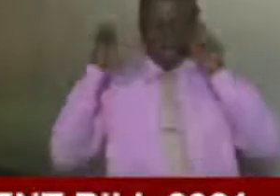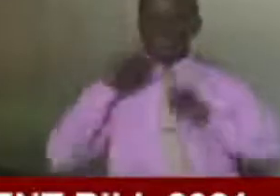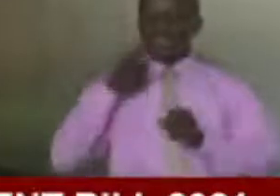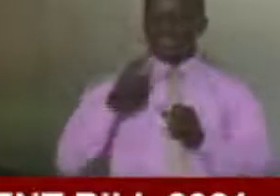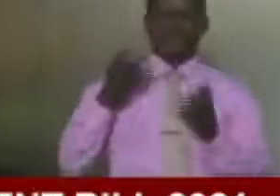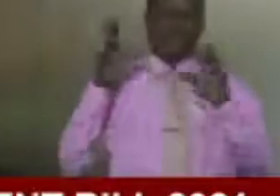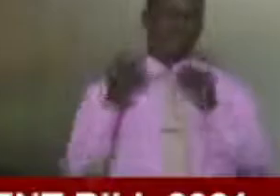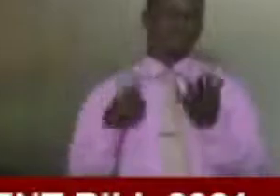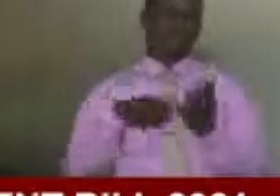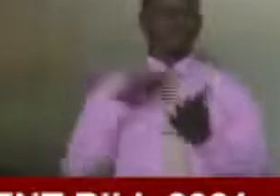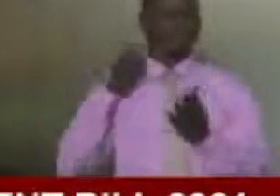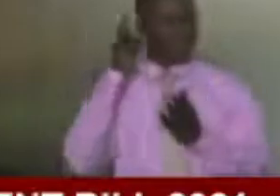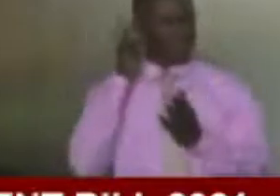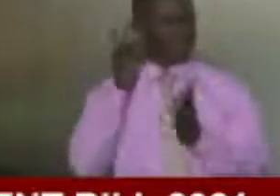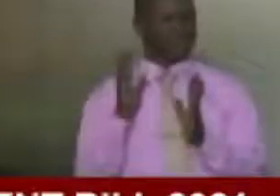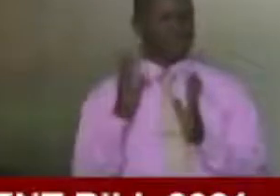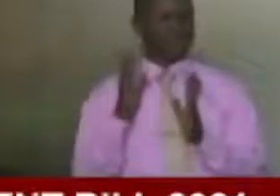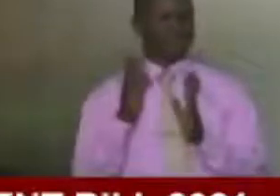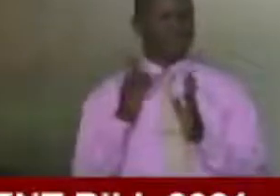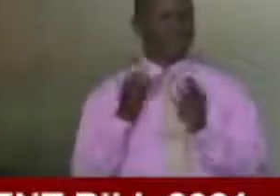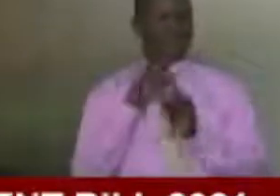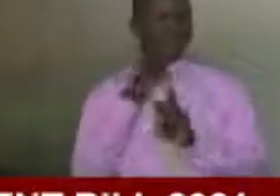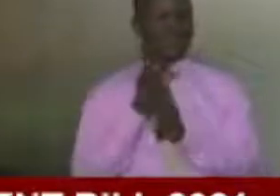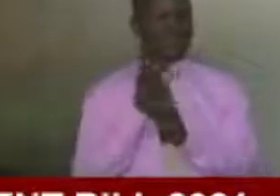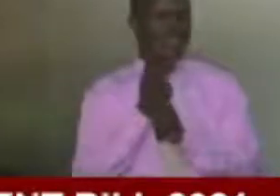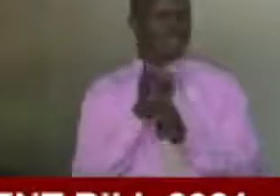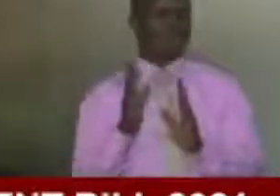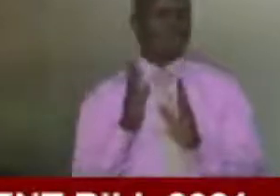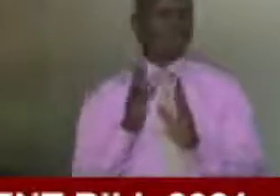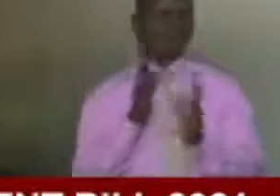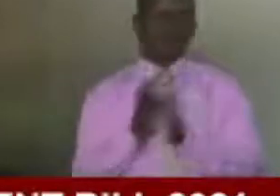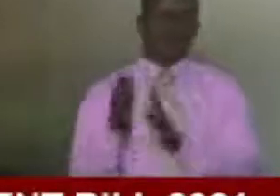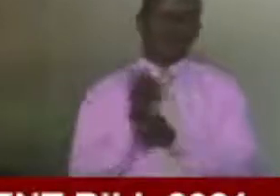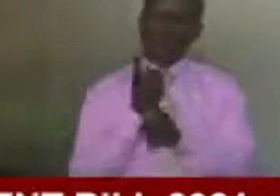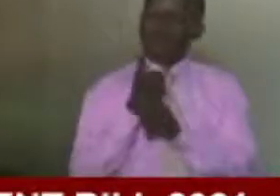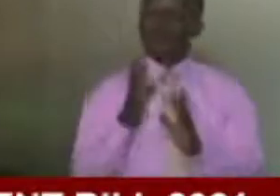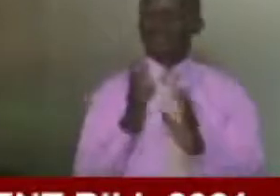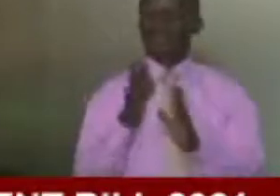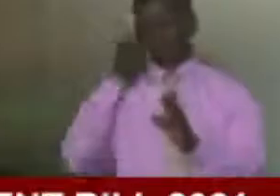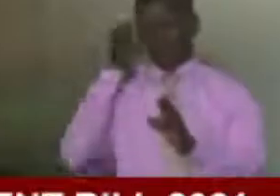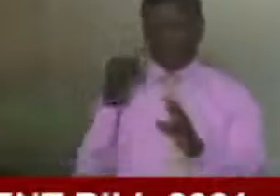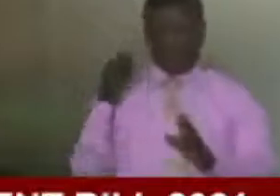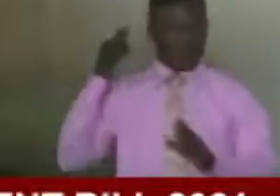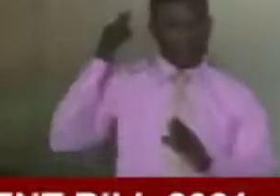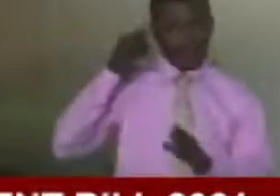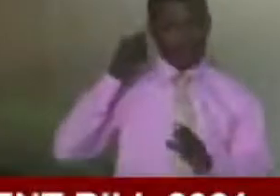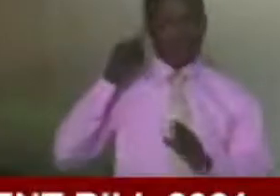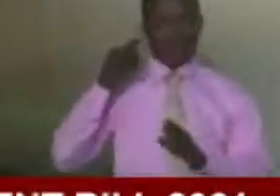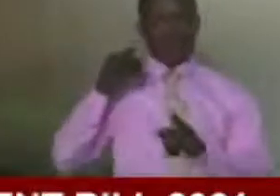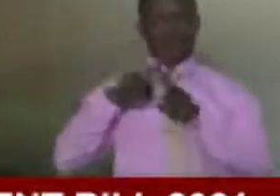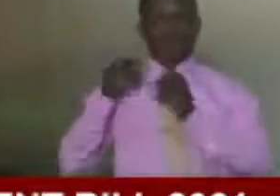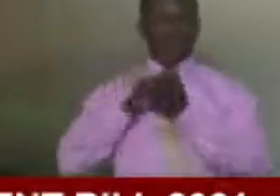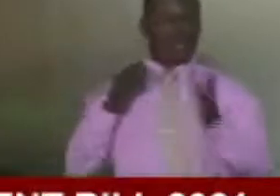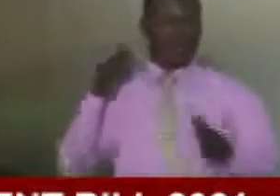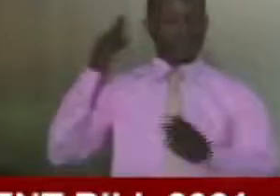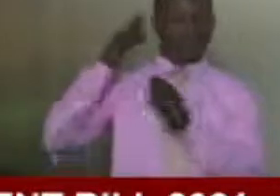it. Yeah. And also drop it. Let's think more carefully, prepare adequately in future, but these good things that are already